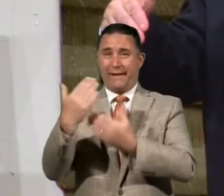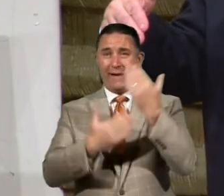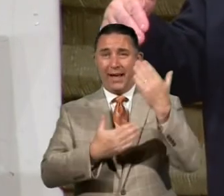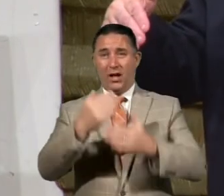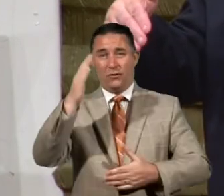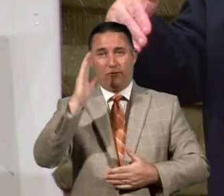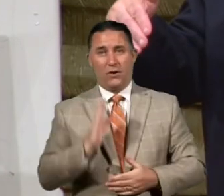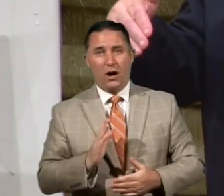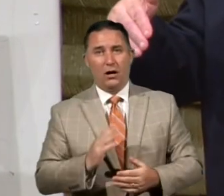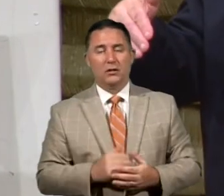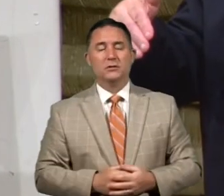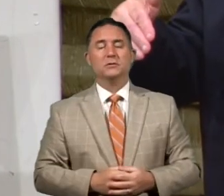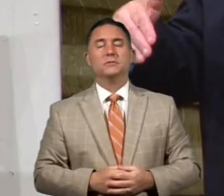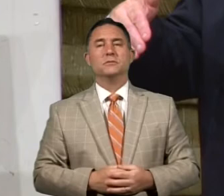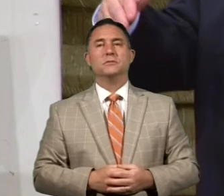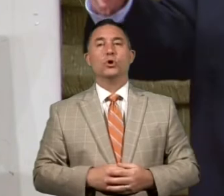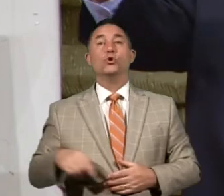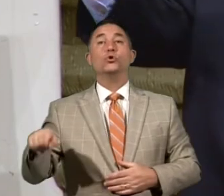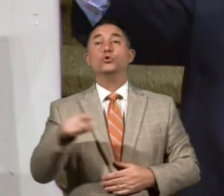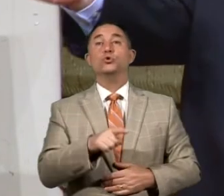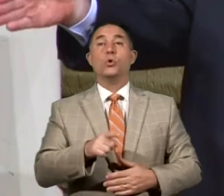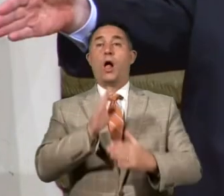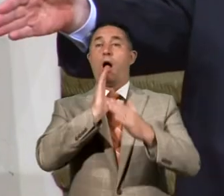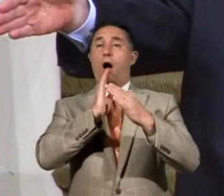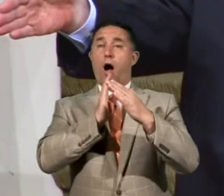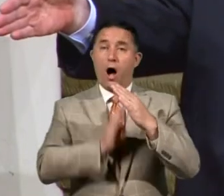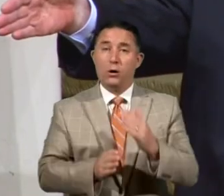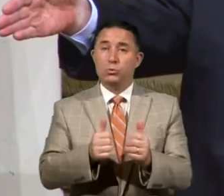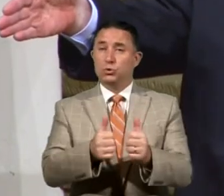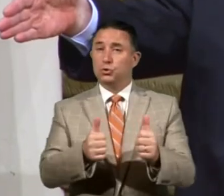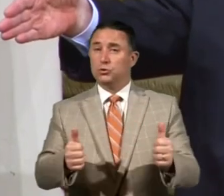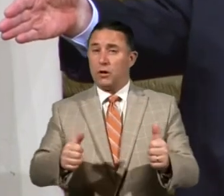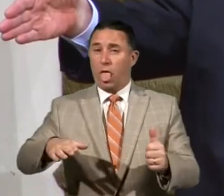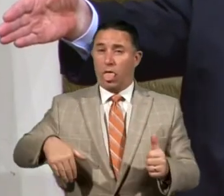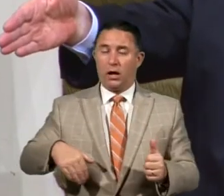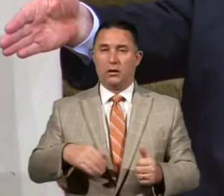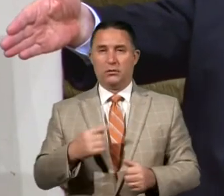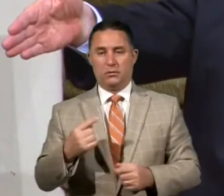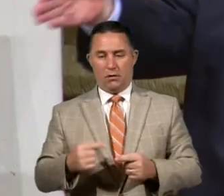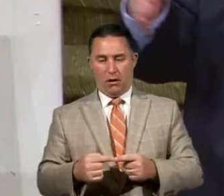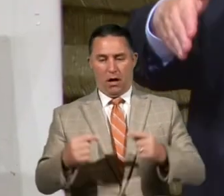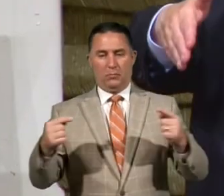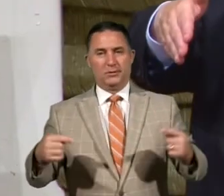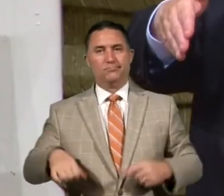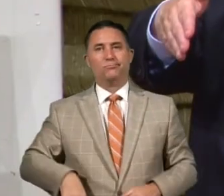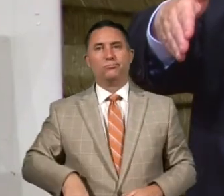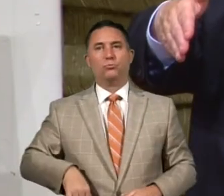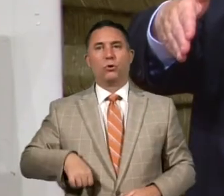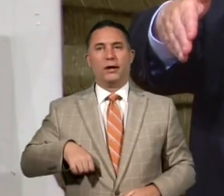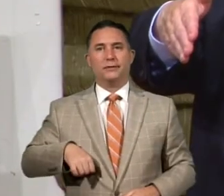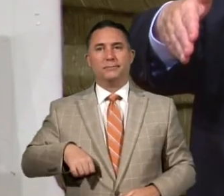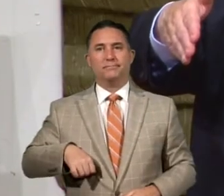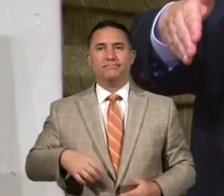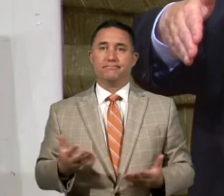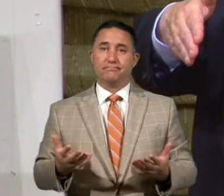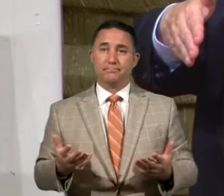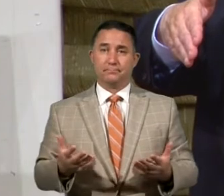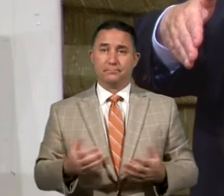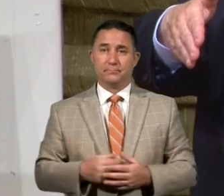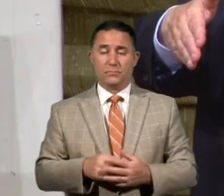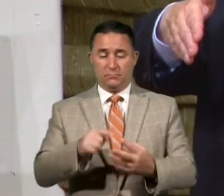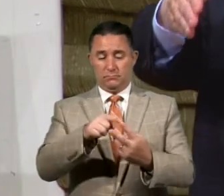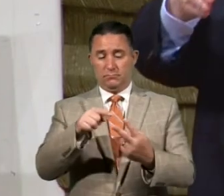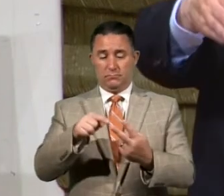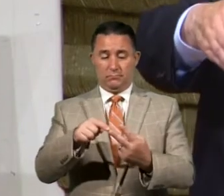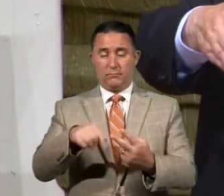God. And if you have not humbled yourself, there's only the opposite, pride. So